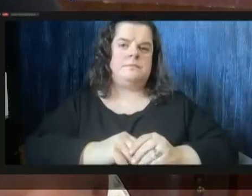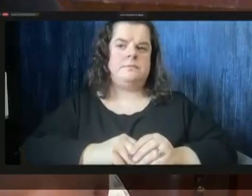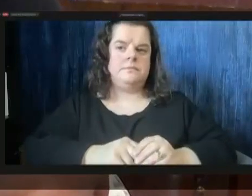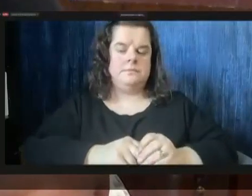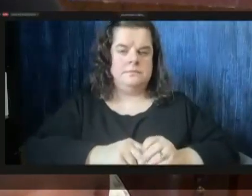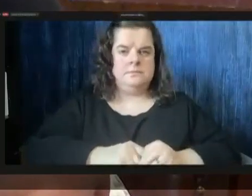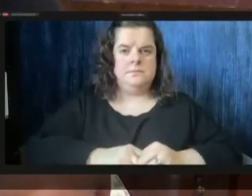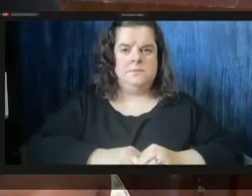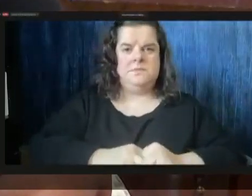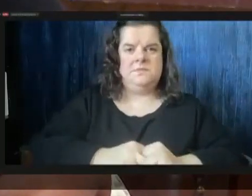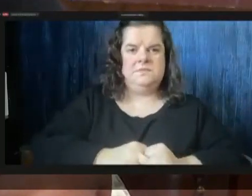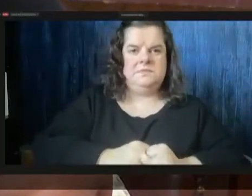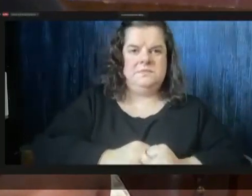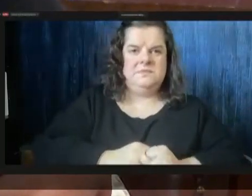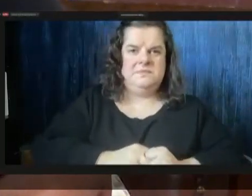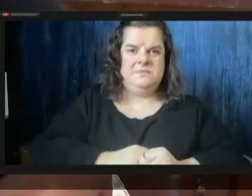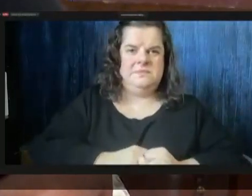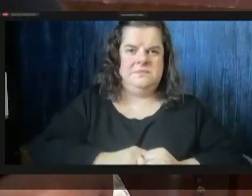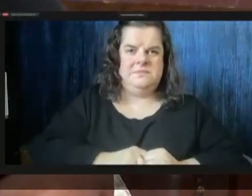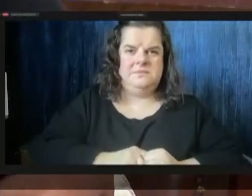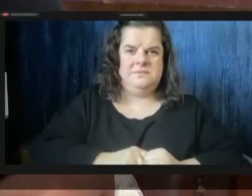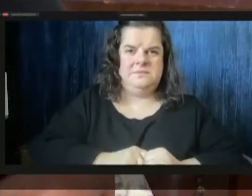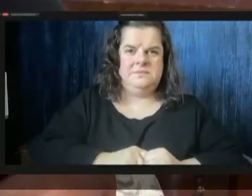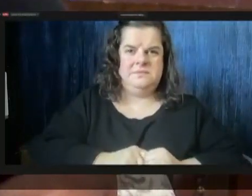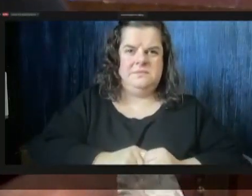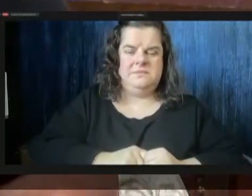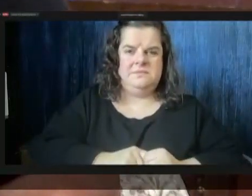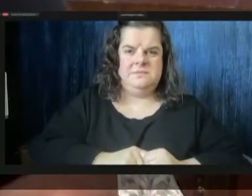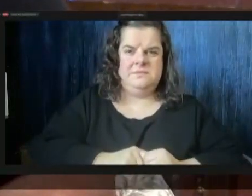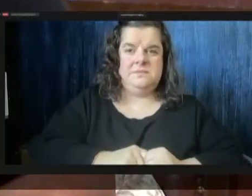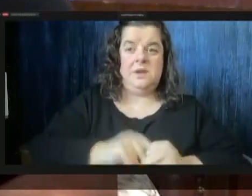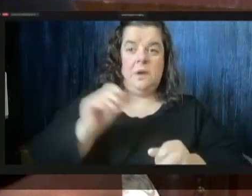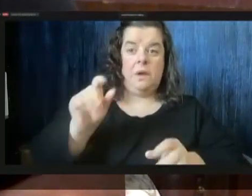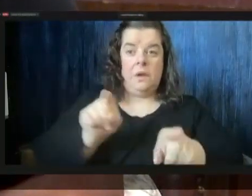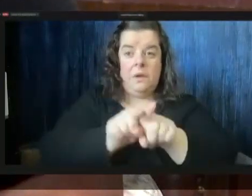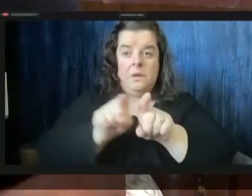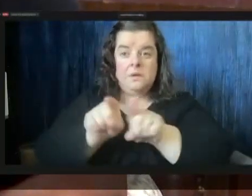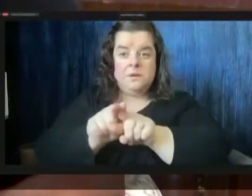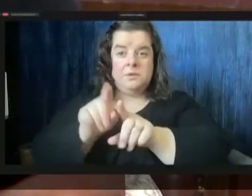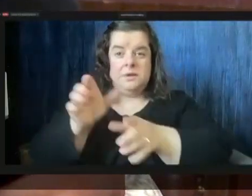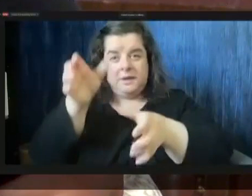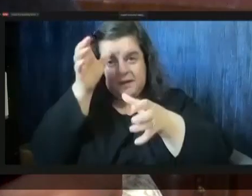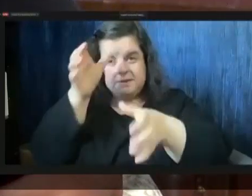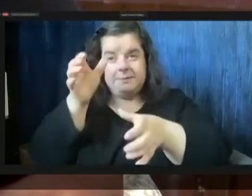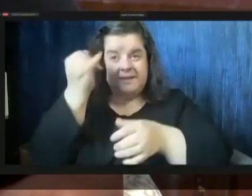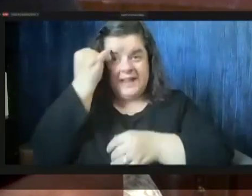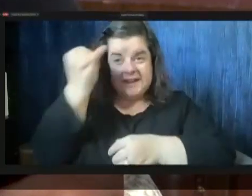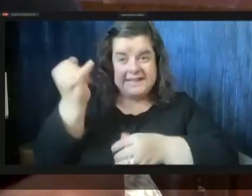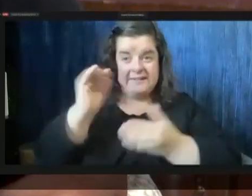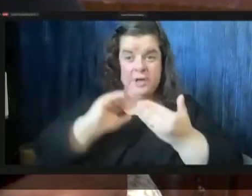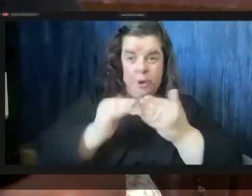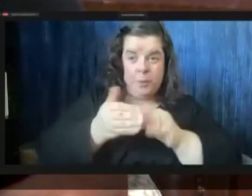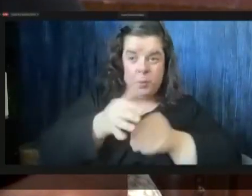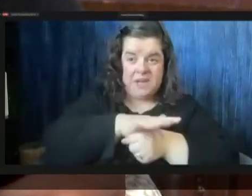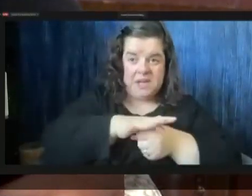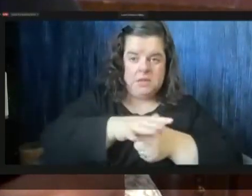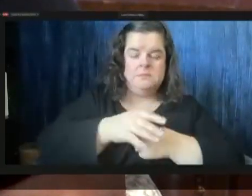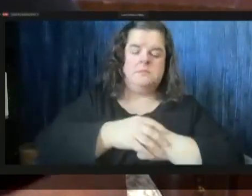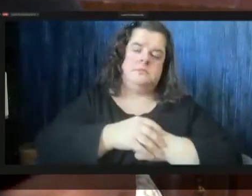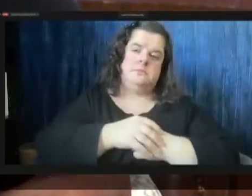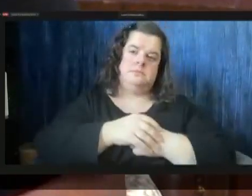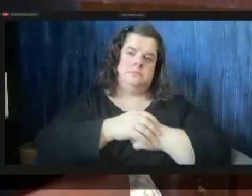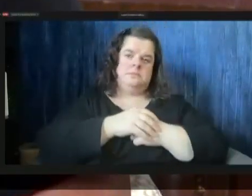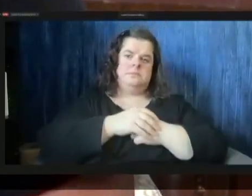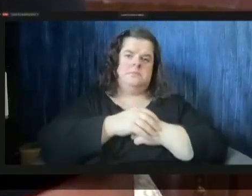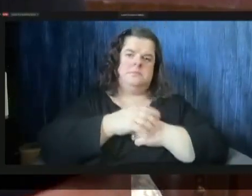You know, but, you know, and then the other thing is the concept of the idea community. I